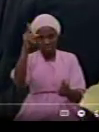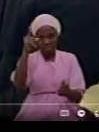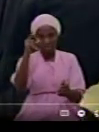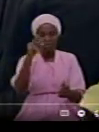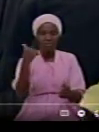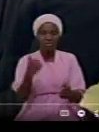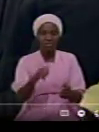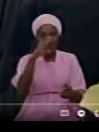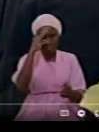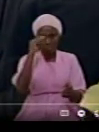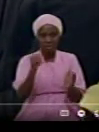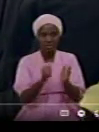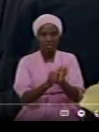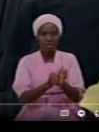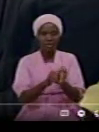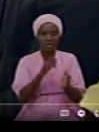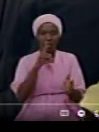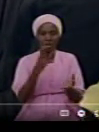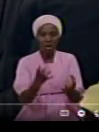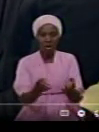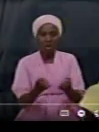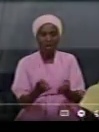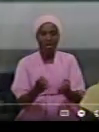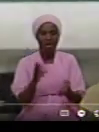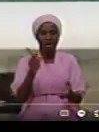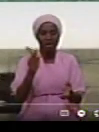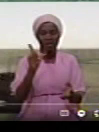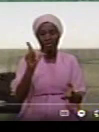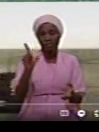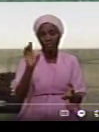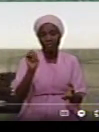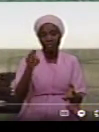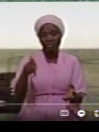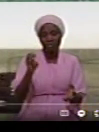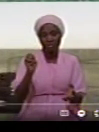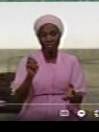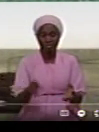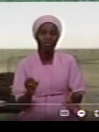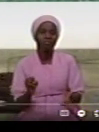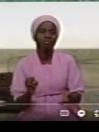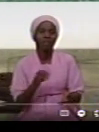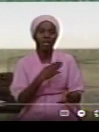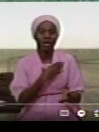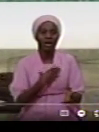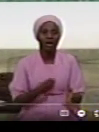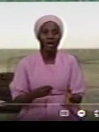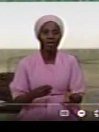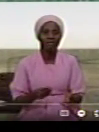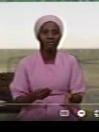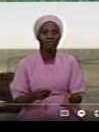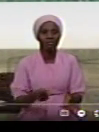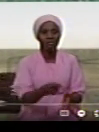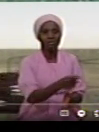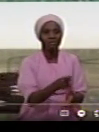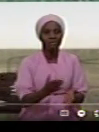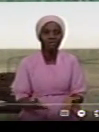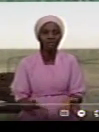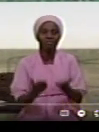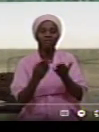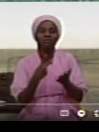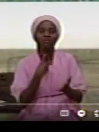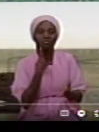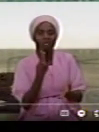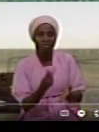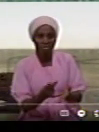afar off. And he lifted up their voices and said, "Jesus,